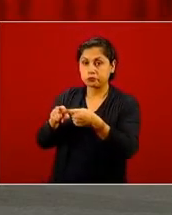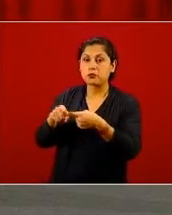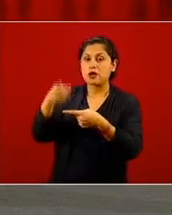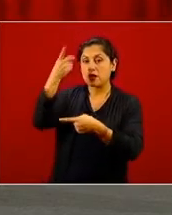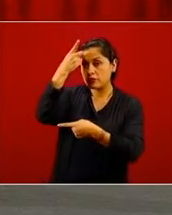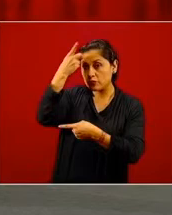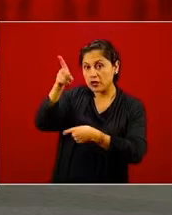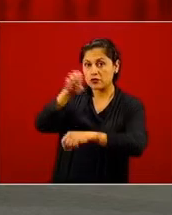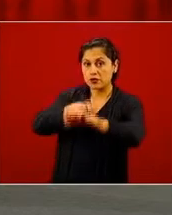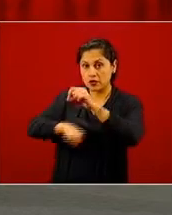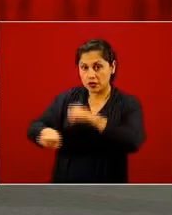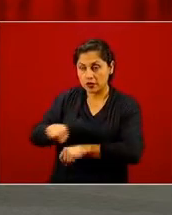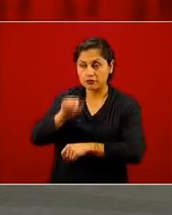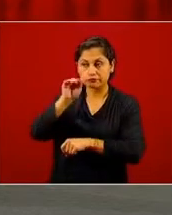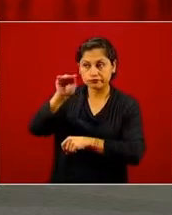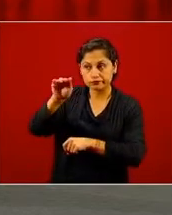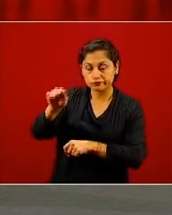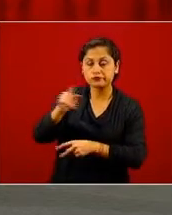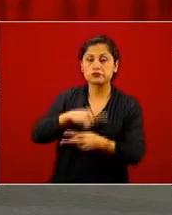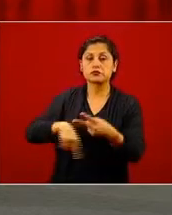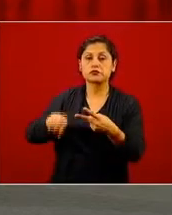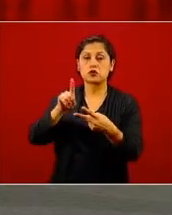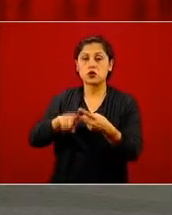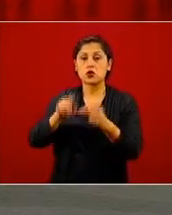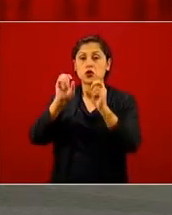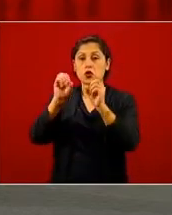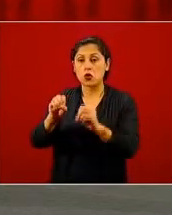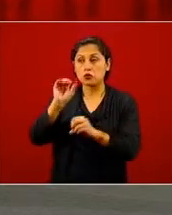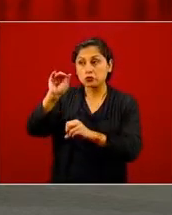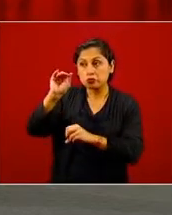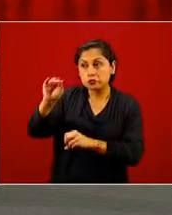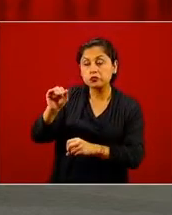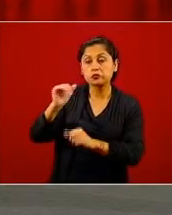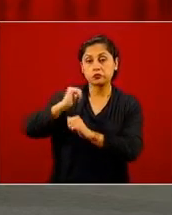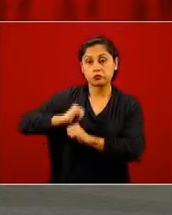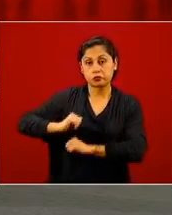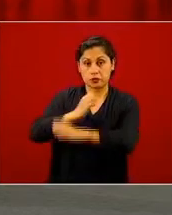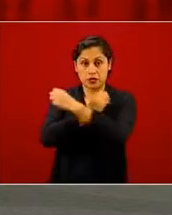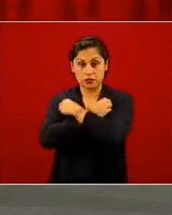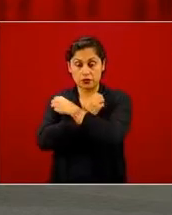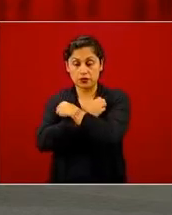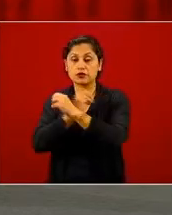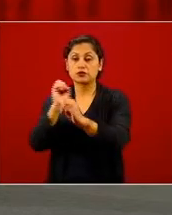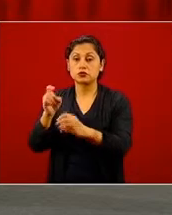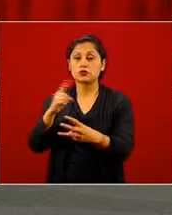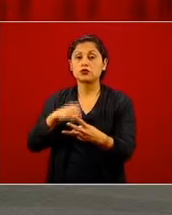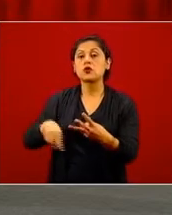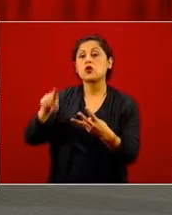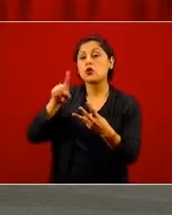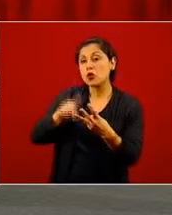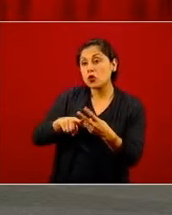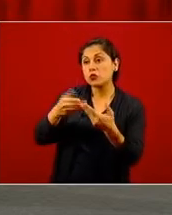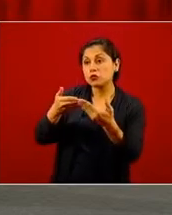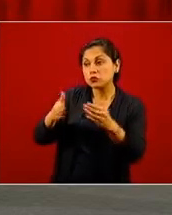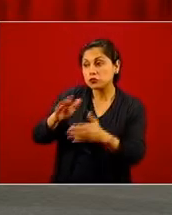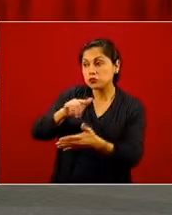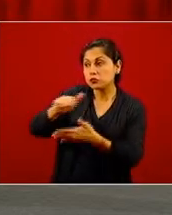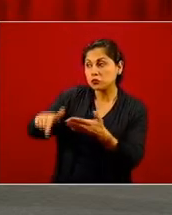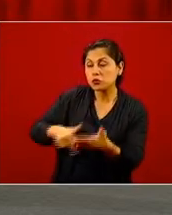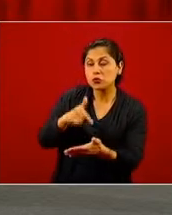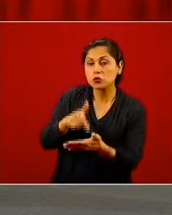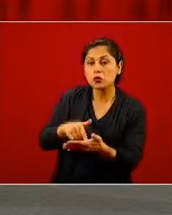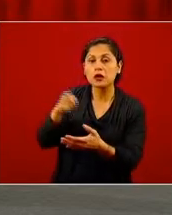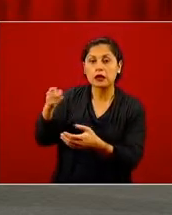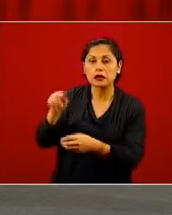mobilization in public space, and we do that to the structures, to the owners of companies, those who are